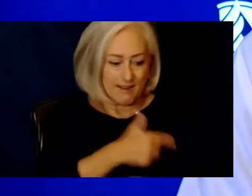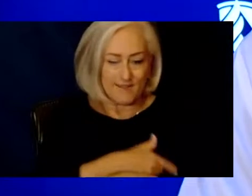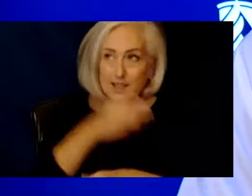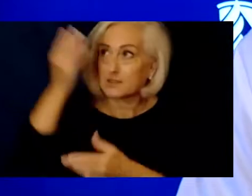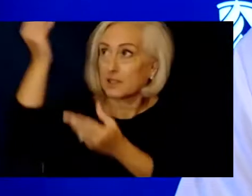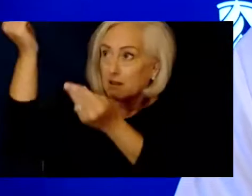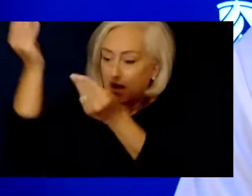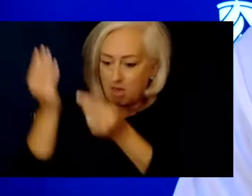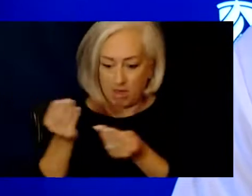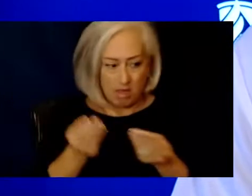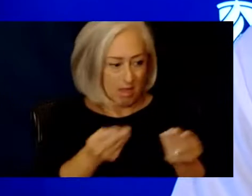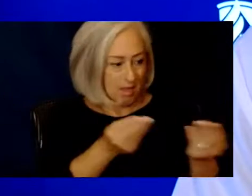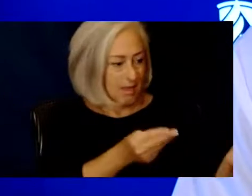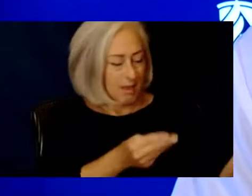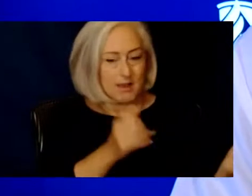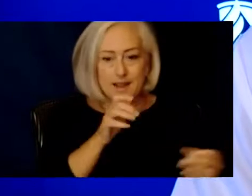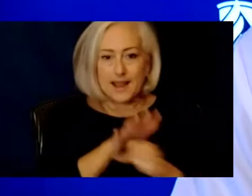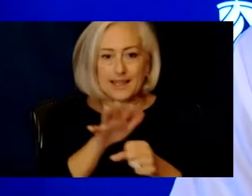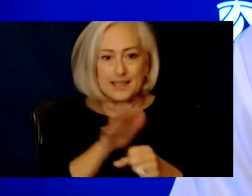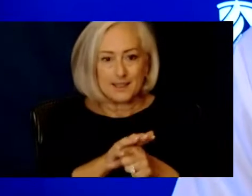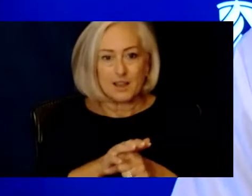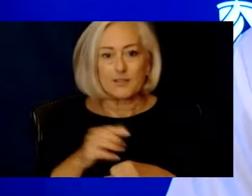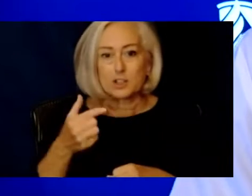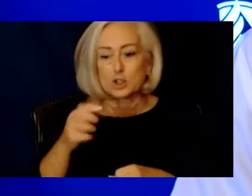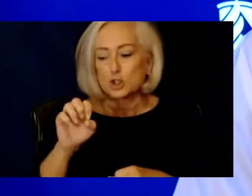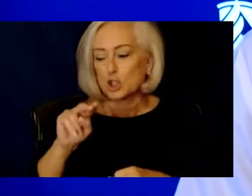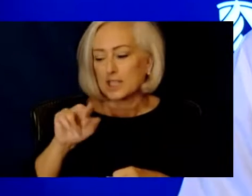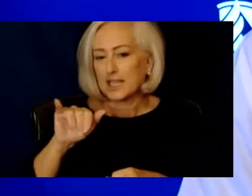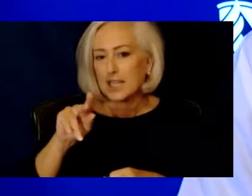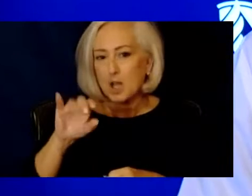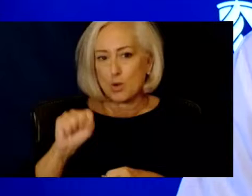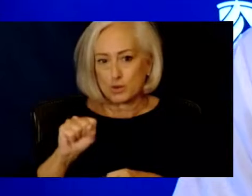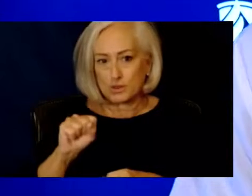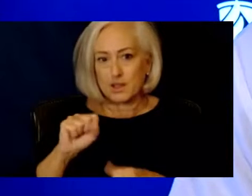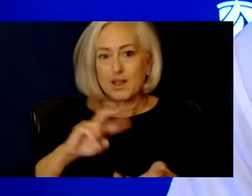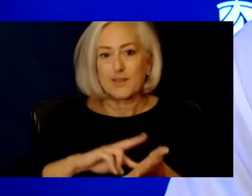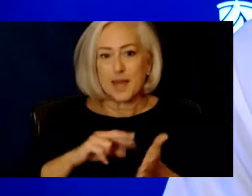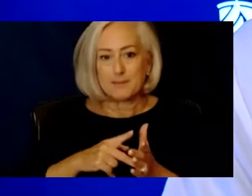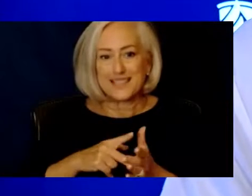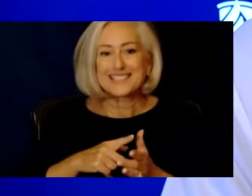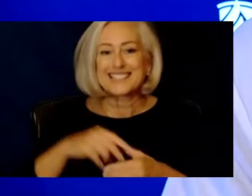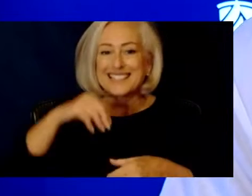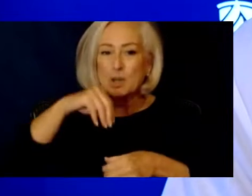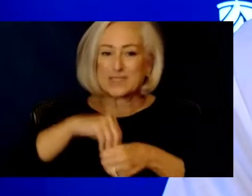particular vaccine, the Jynneos, which is the intramuscular vaccine,